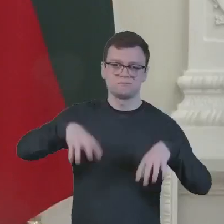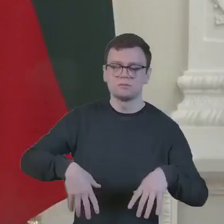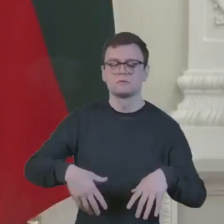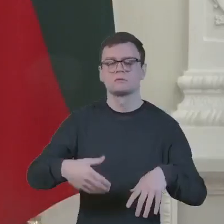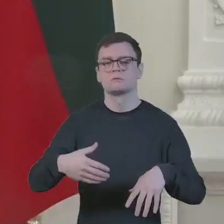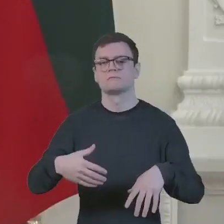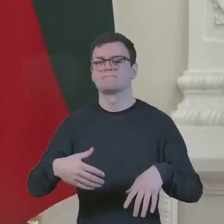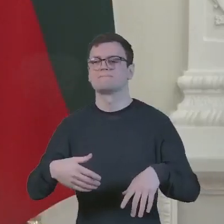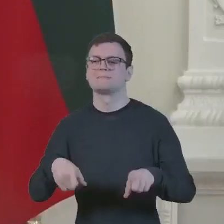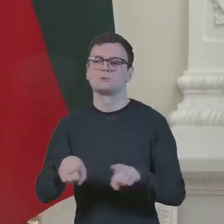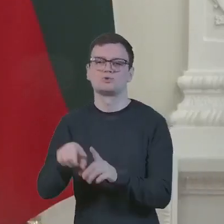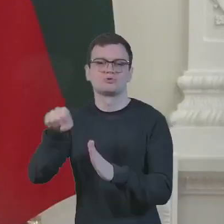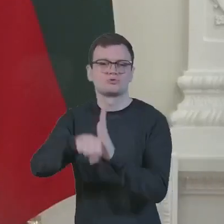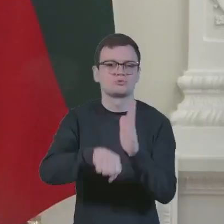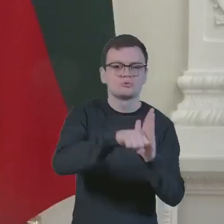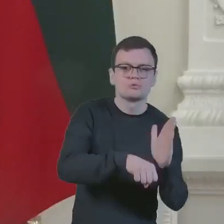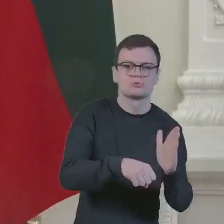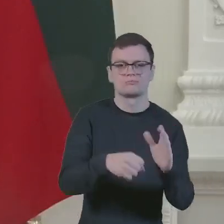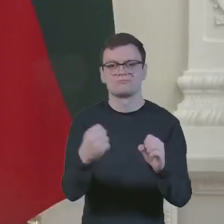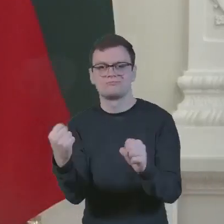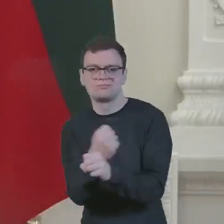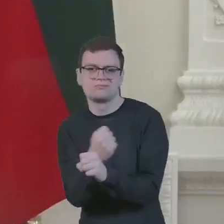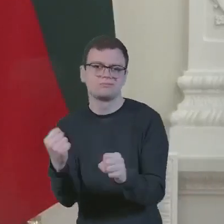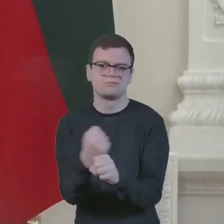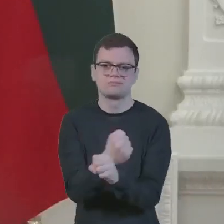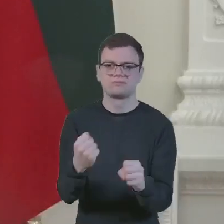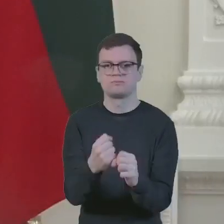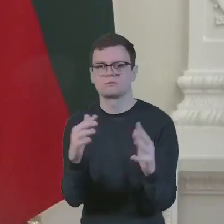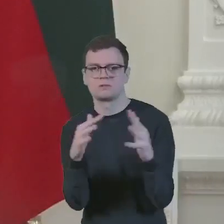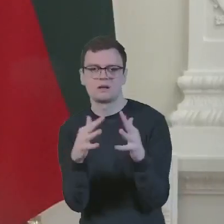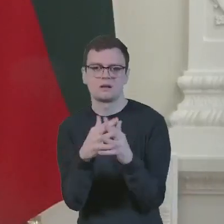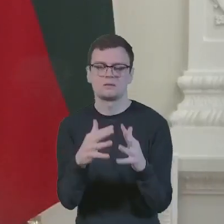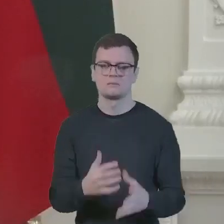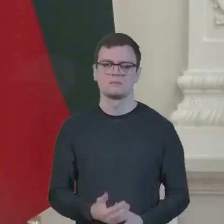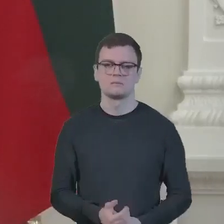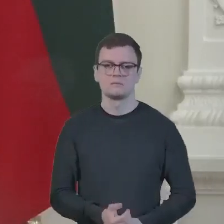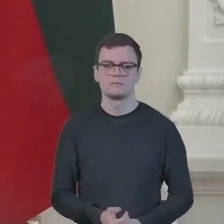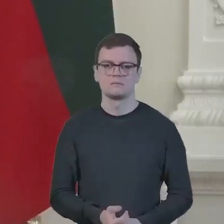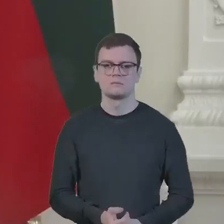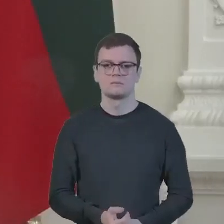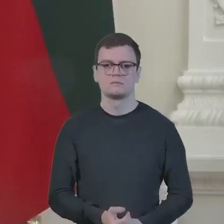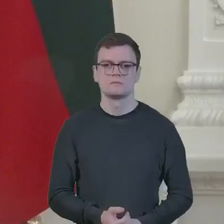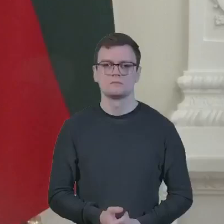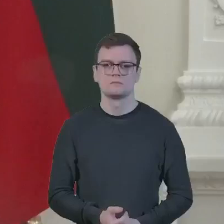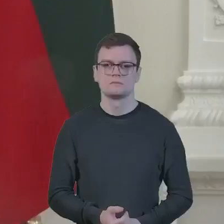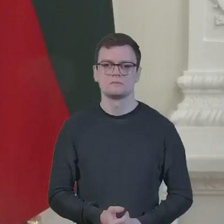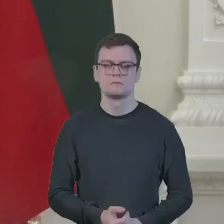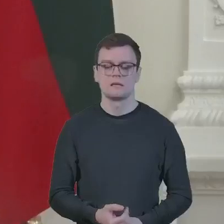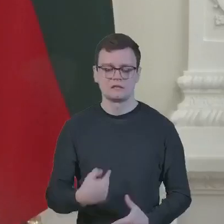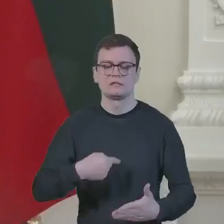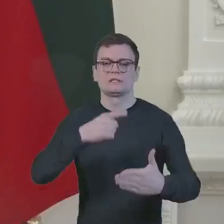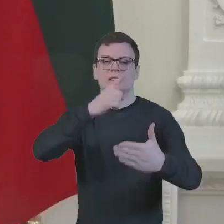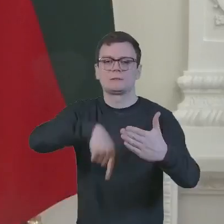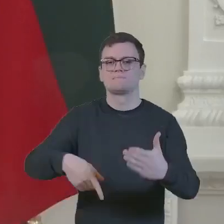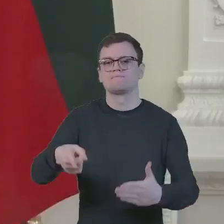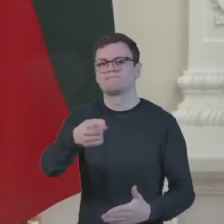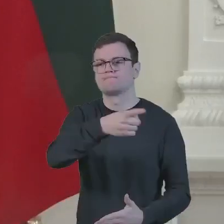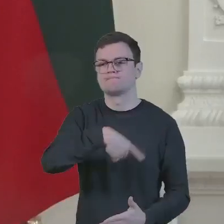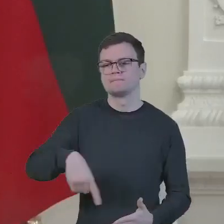and sacrificing their lives in the battlefield. So I am fully